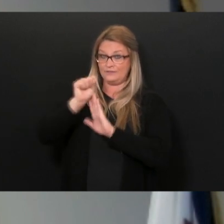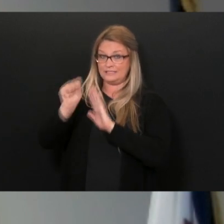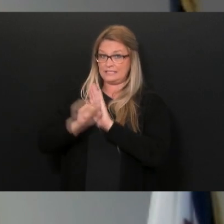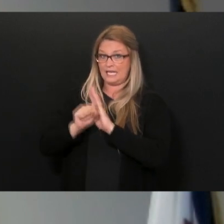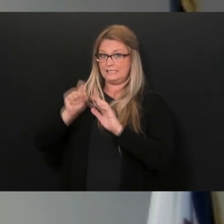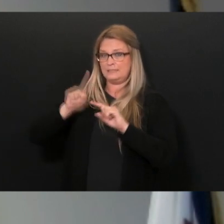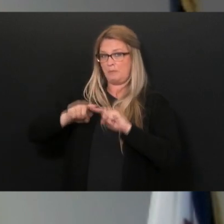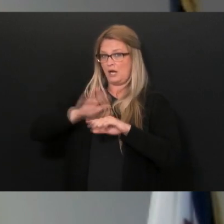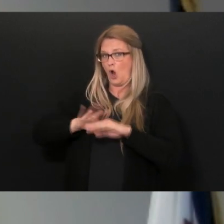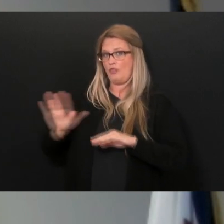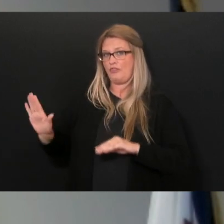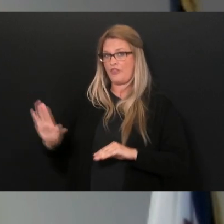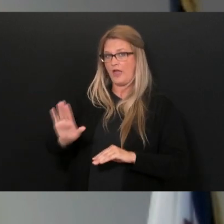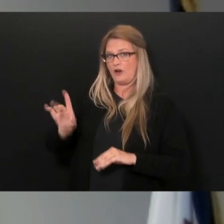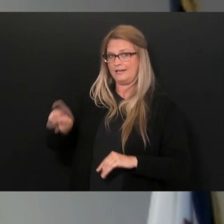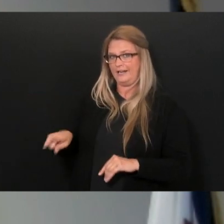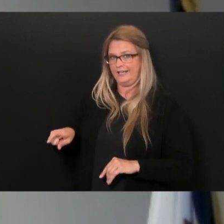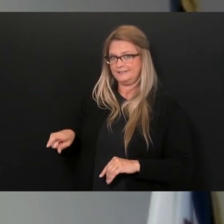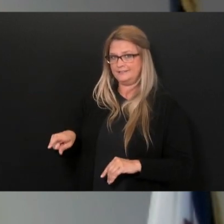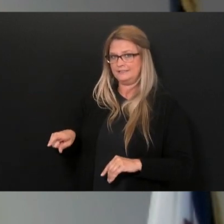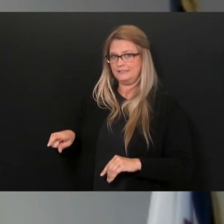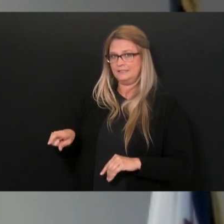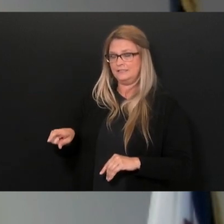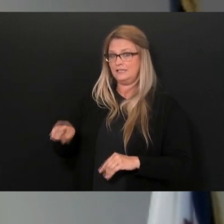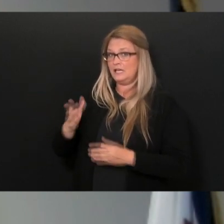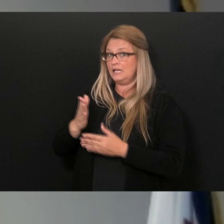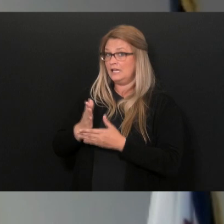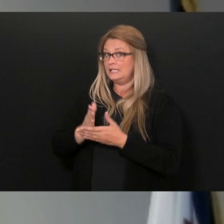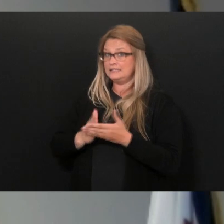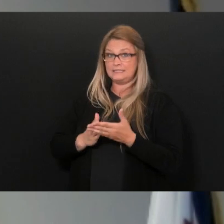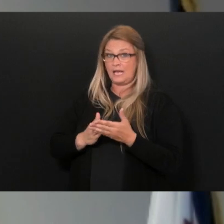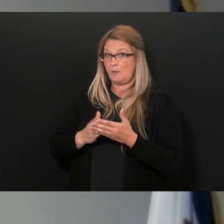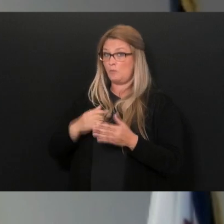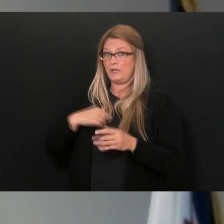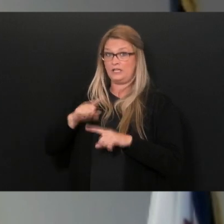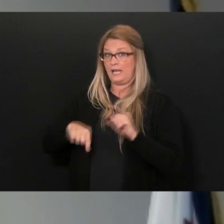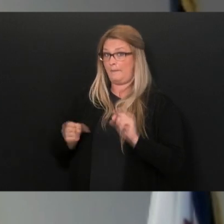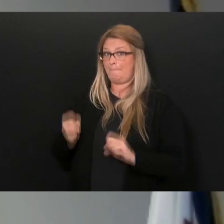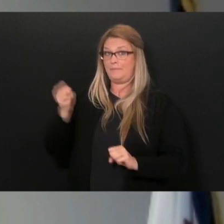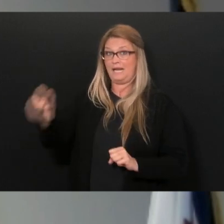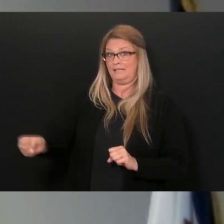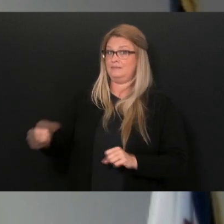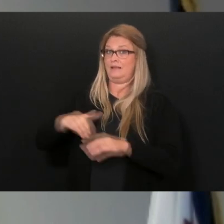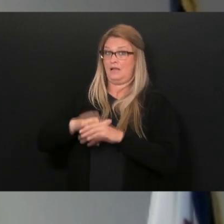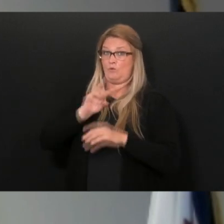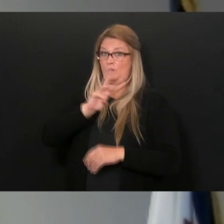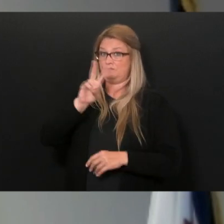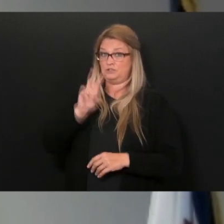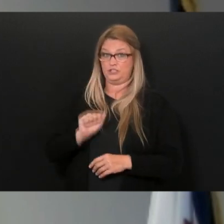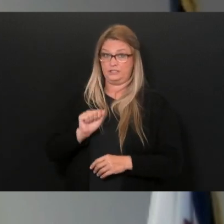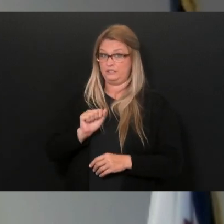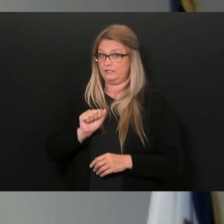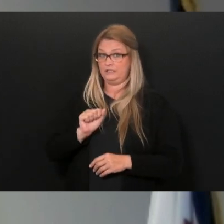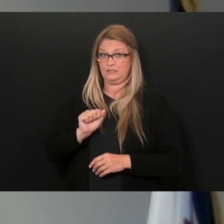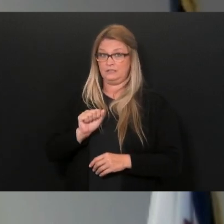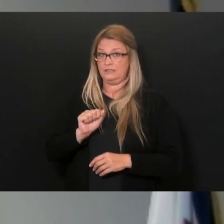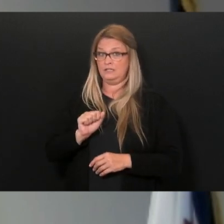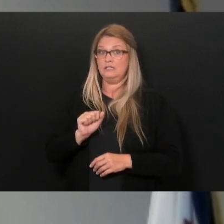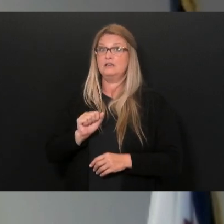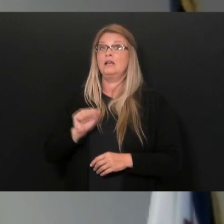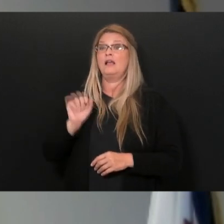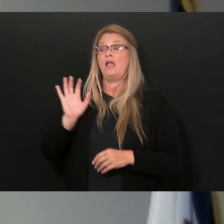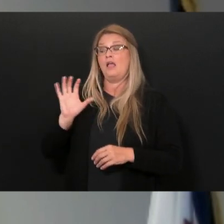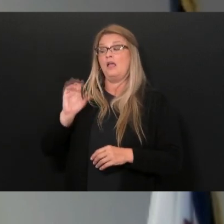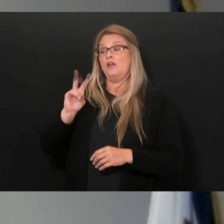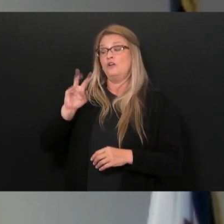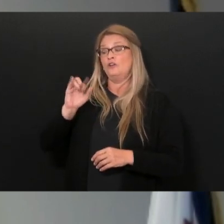We have some children who we are not able to place in West Virginia. The COVID